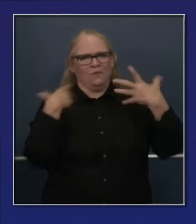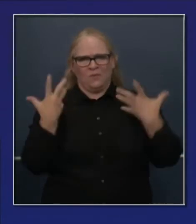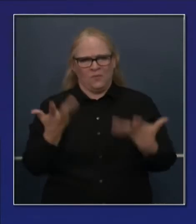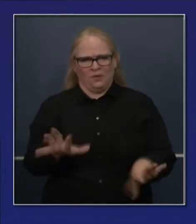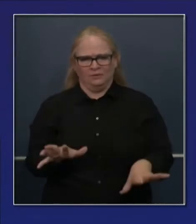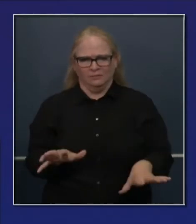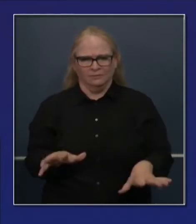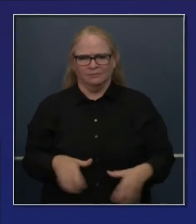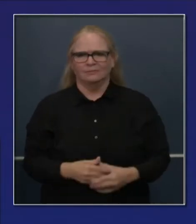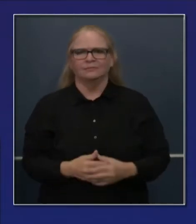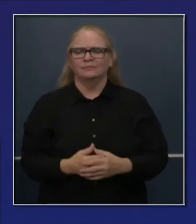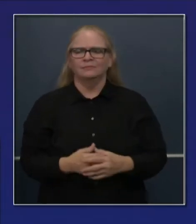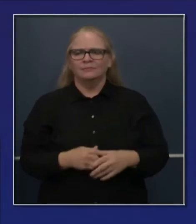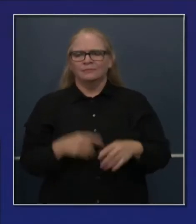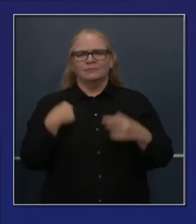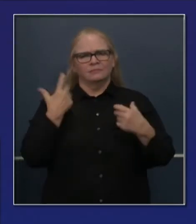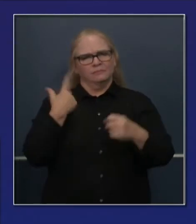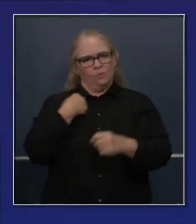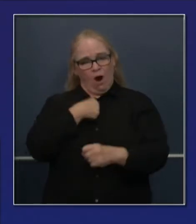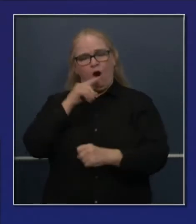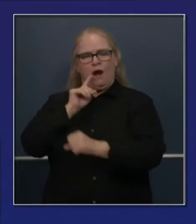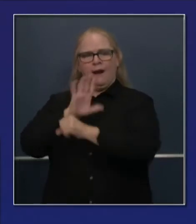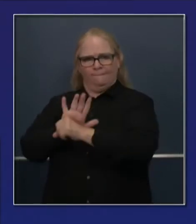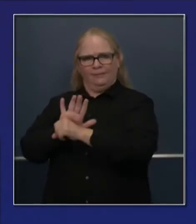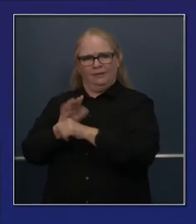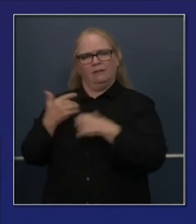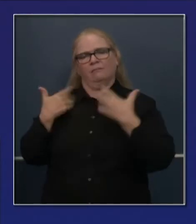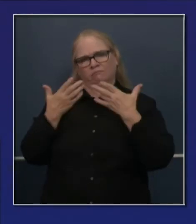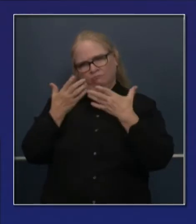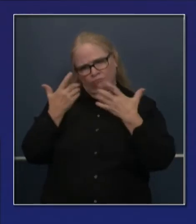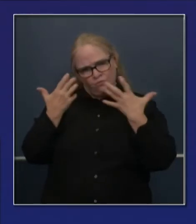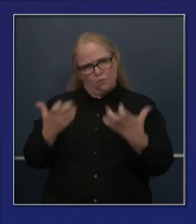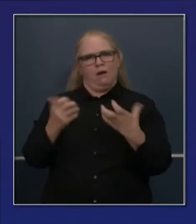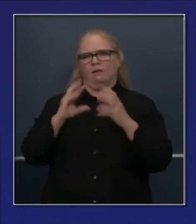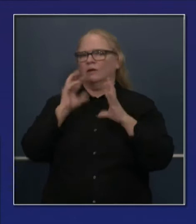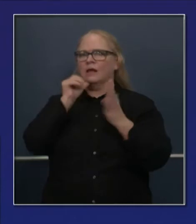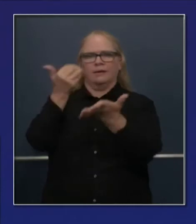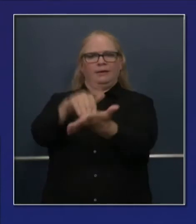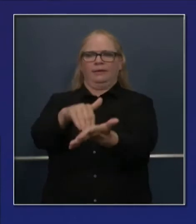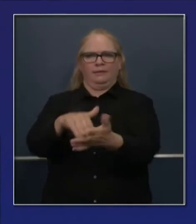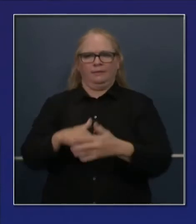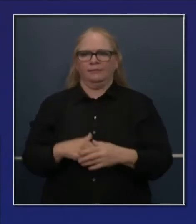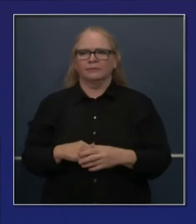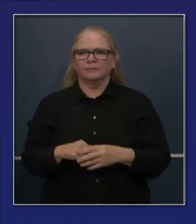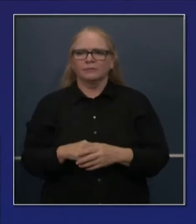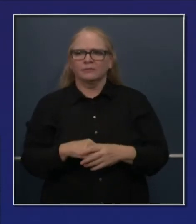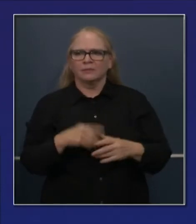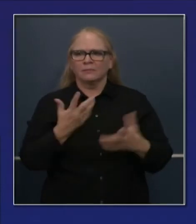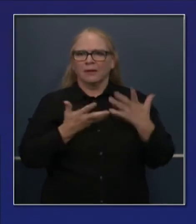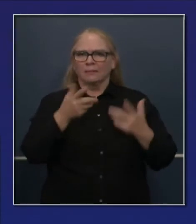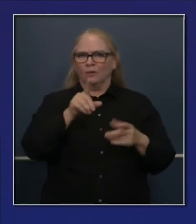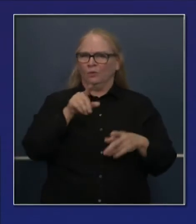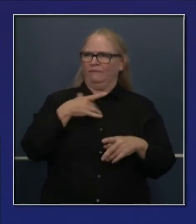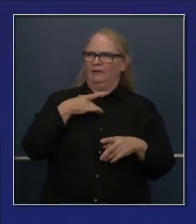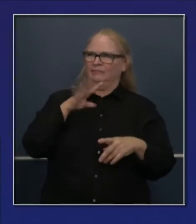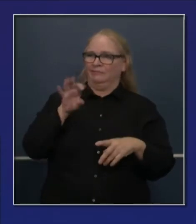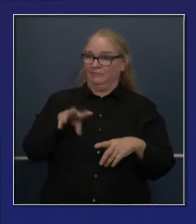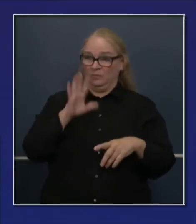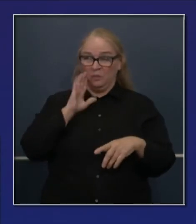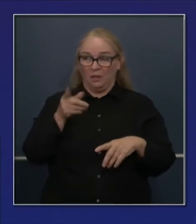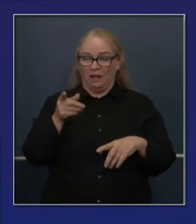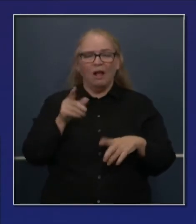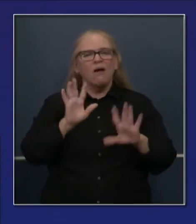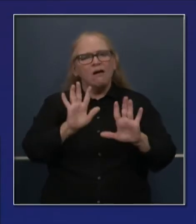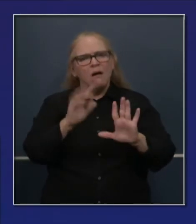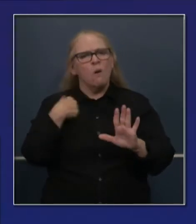committed to in this moment, obviously, of uncertainty that you have been put into. And so with that, I want